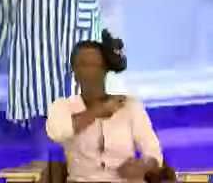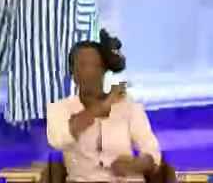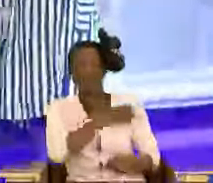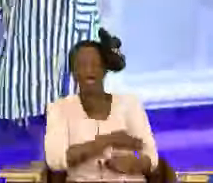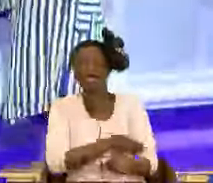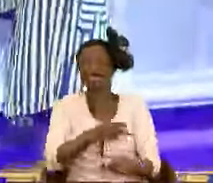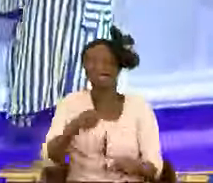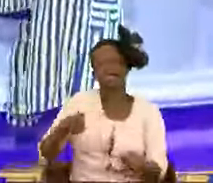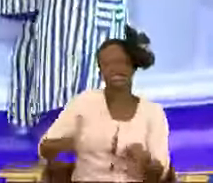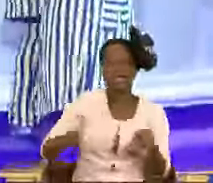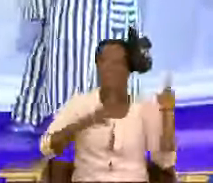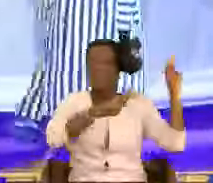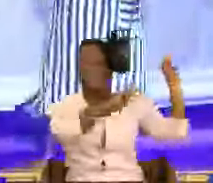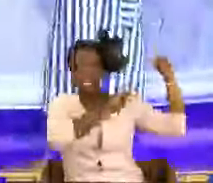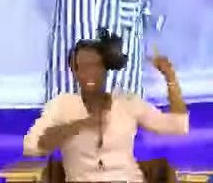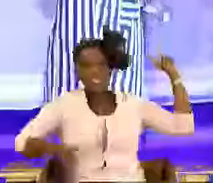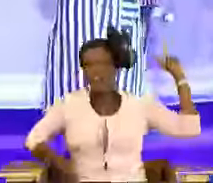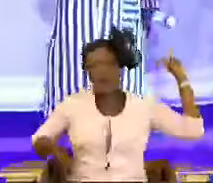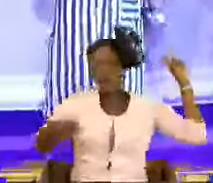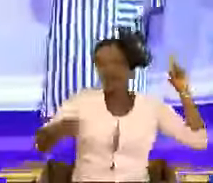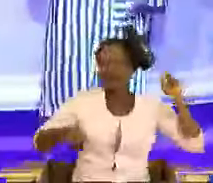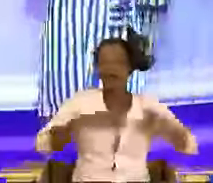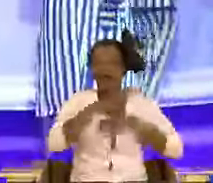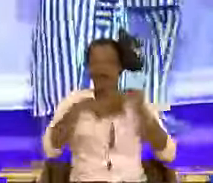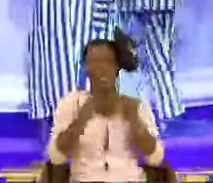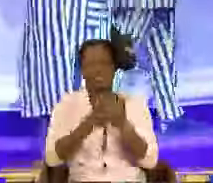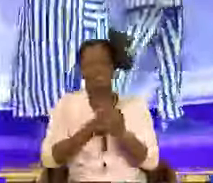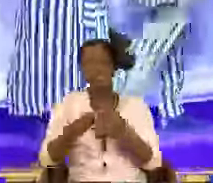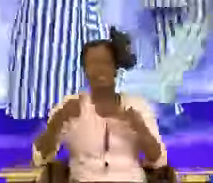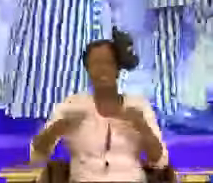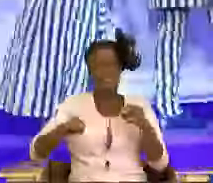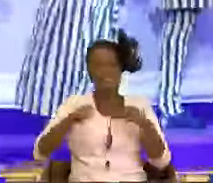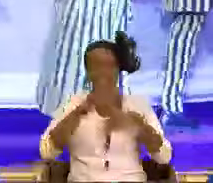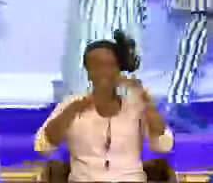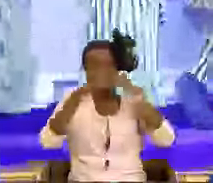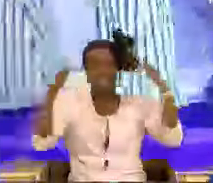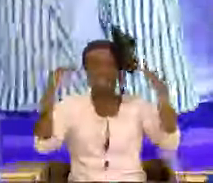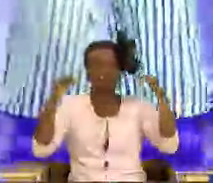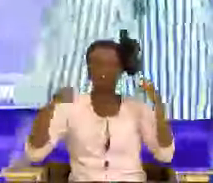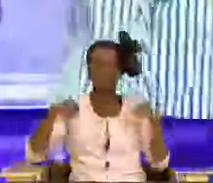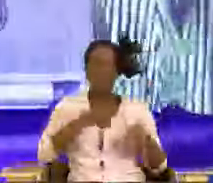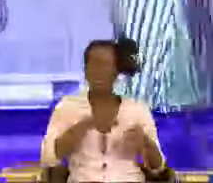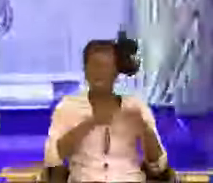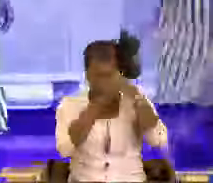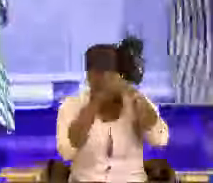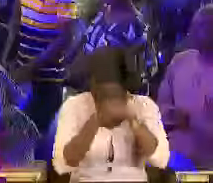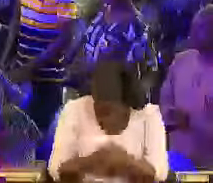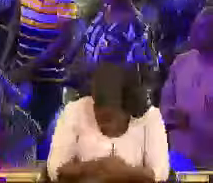the king of all we B